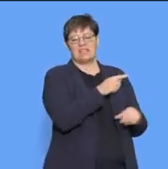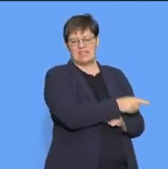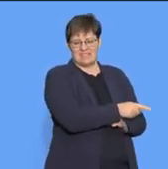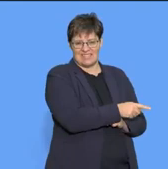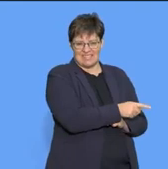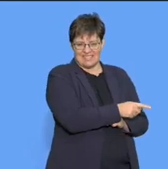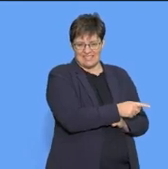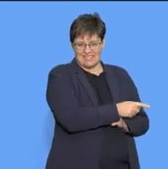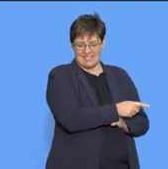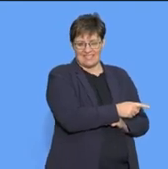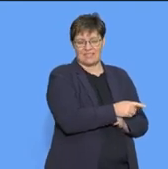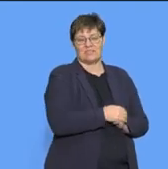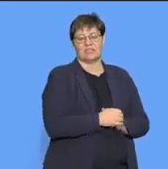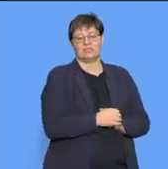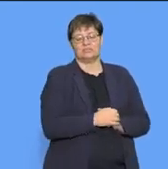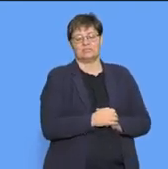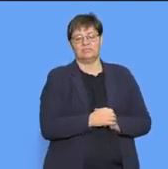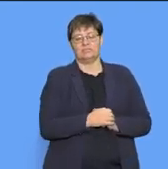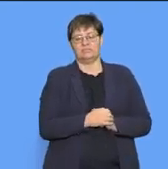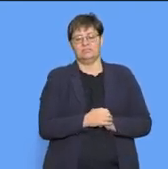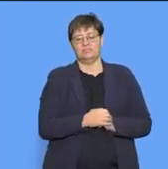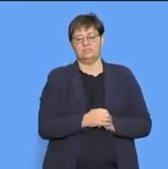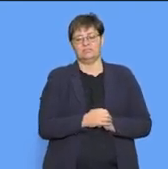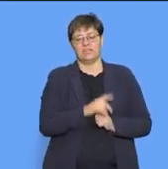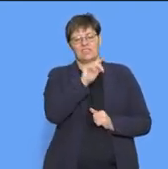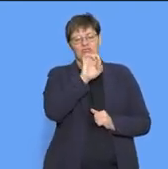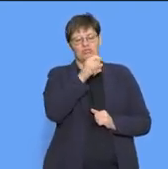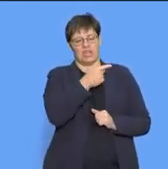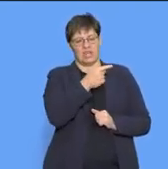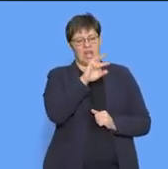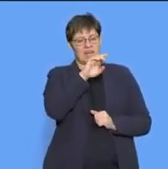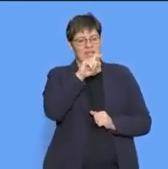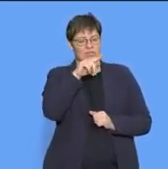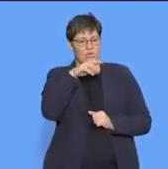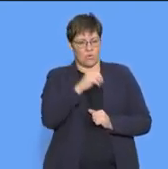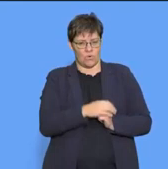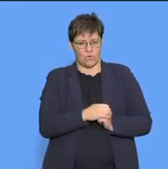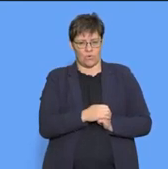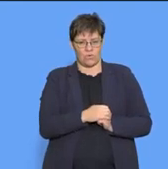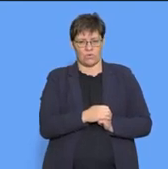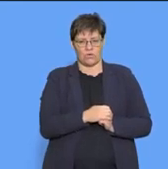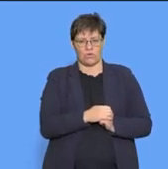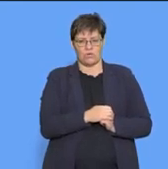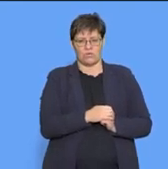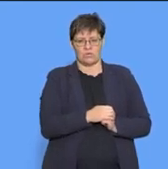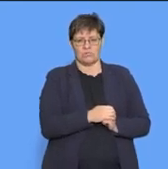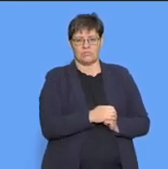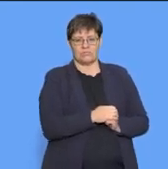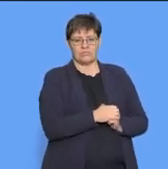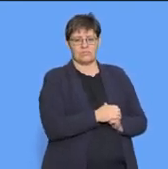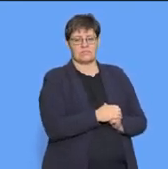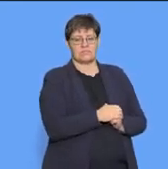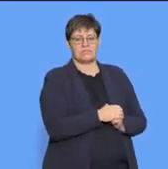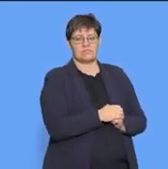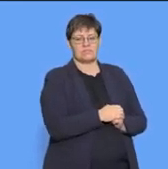just our grade 10 work. Okay, so we're using all our trig ratios, SOHCAHTOA, so sine and cos in